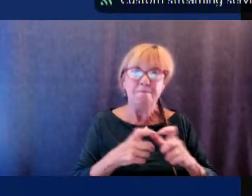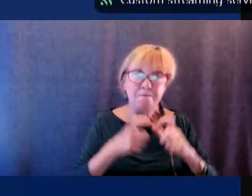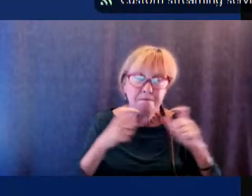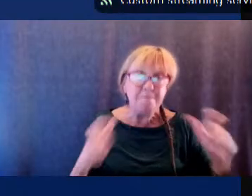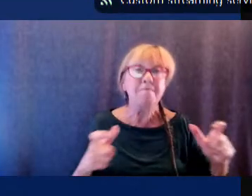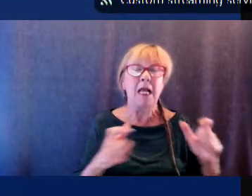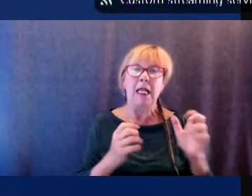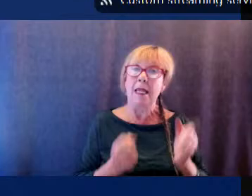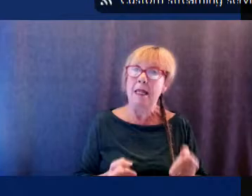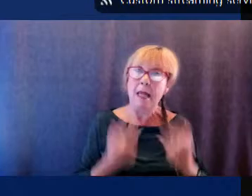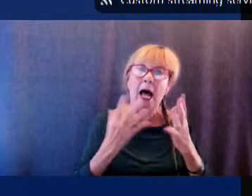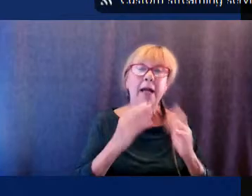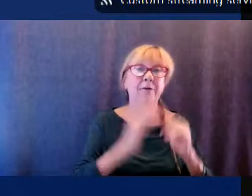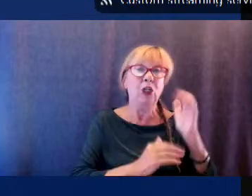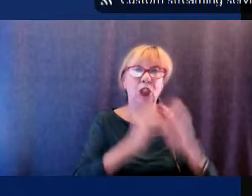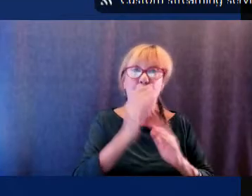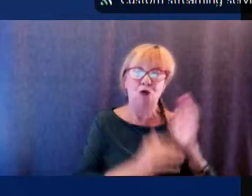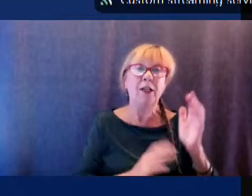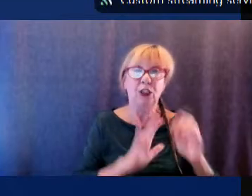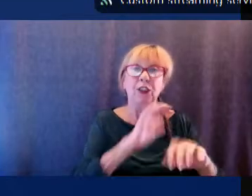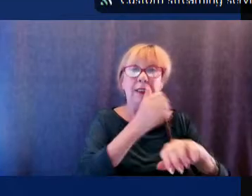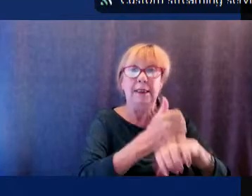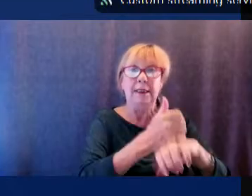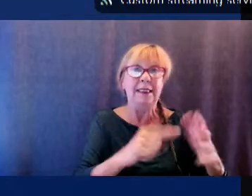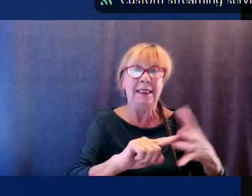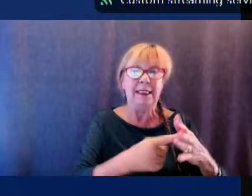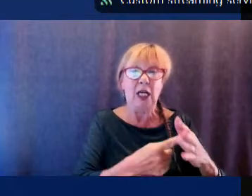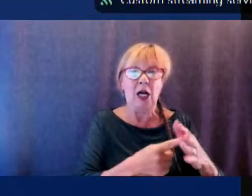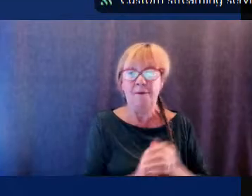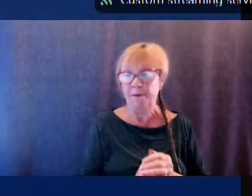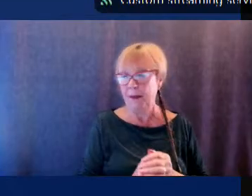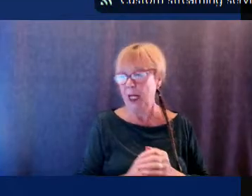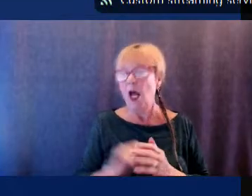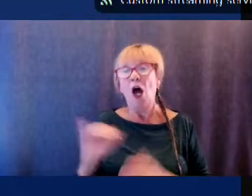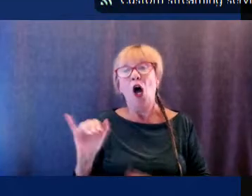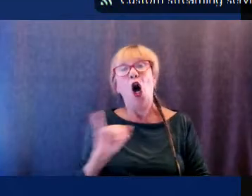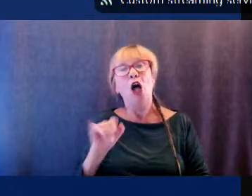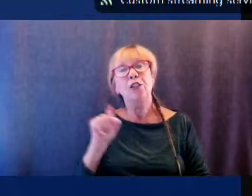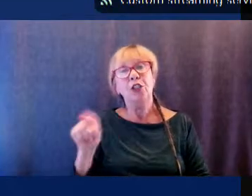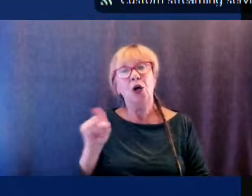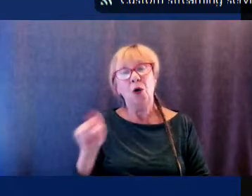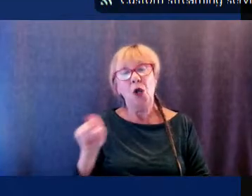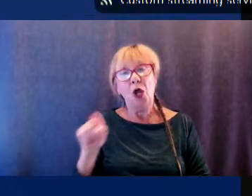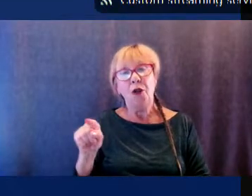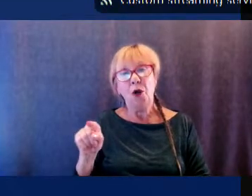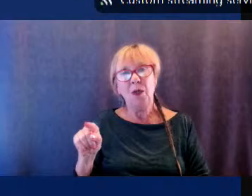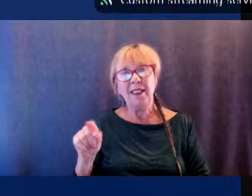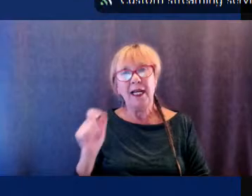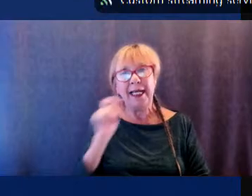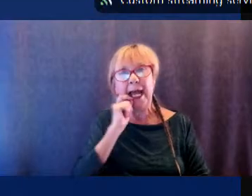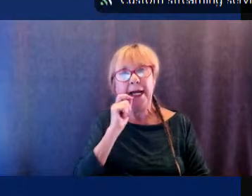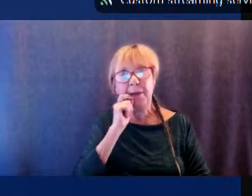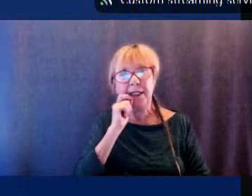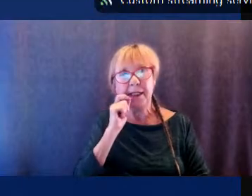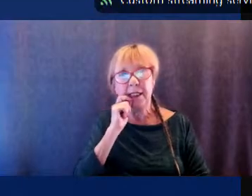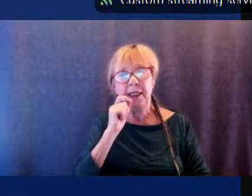had our detectives execute a search warrant of a cannabis store on Lincoln, and we shut that location down.